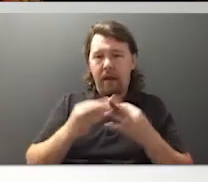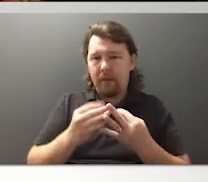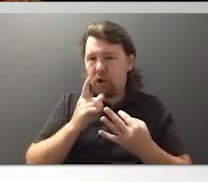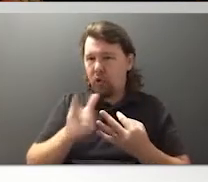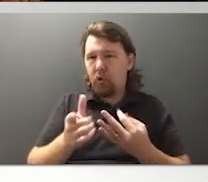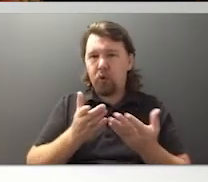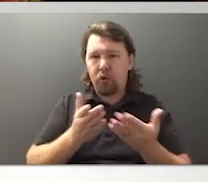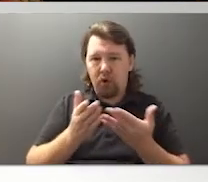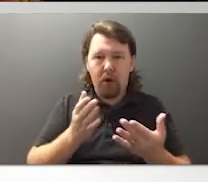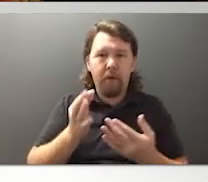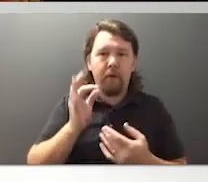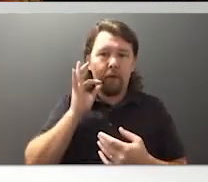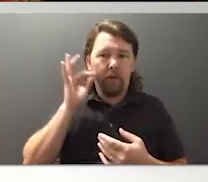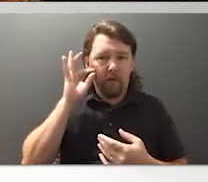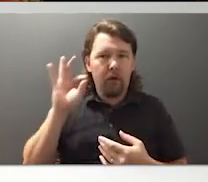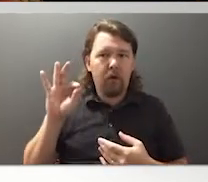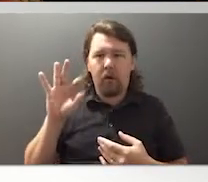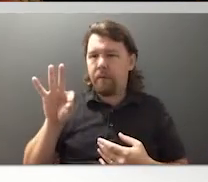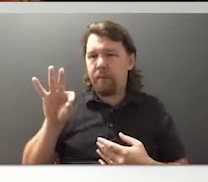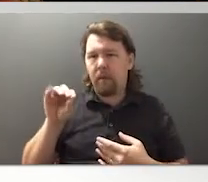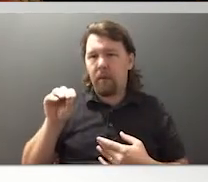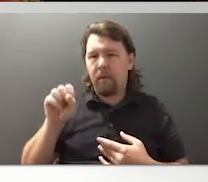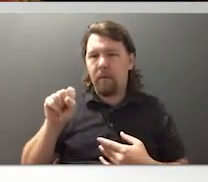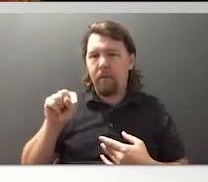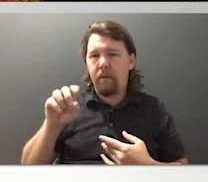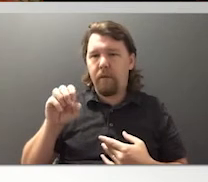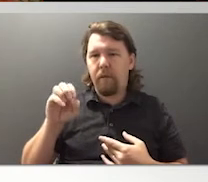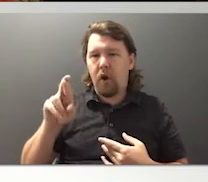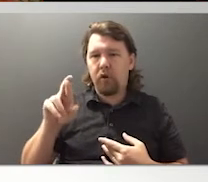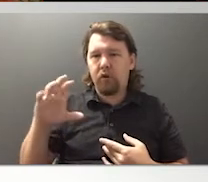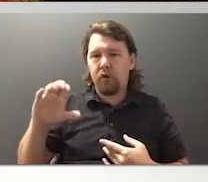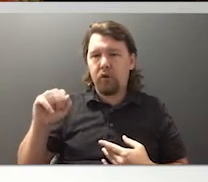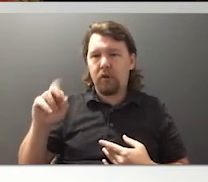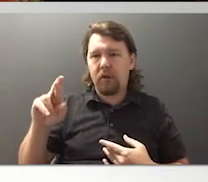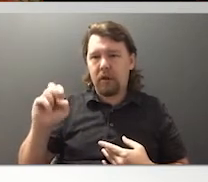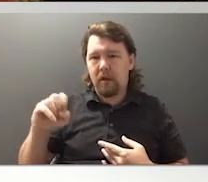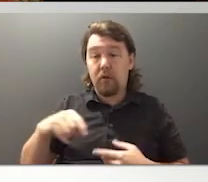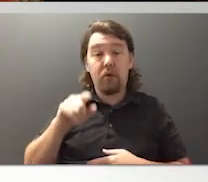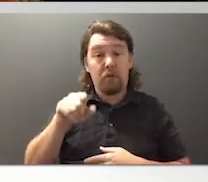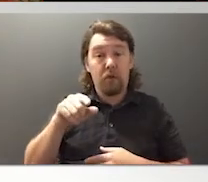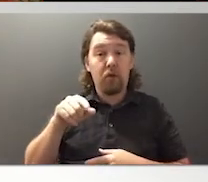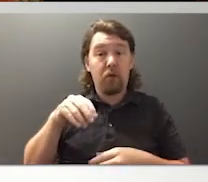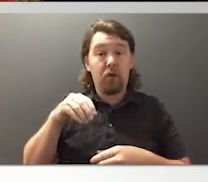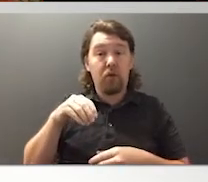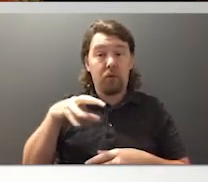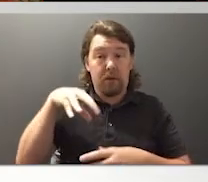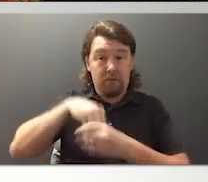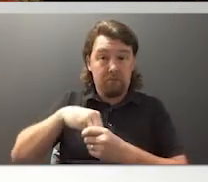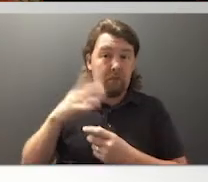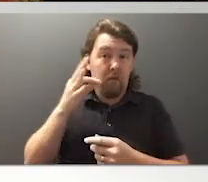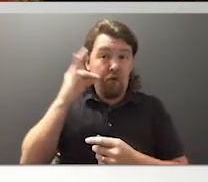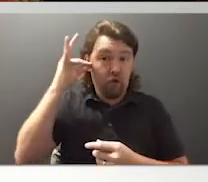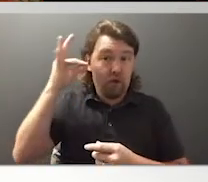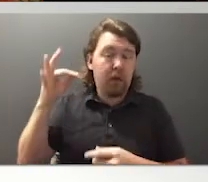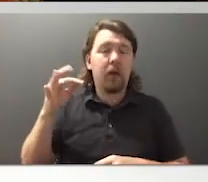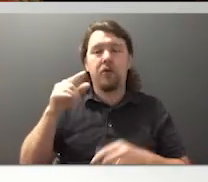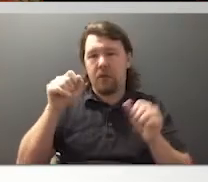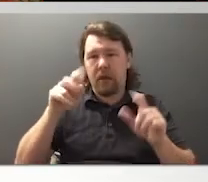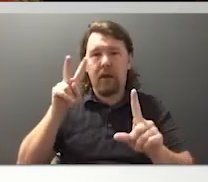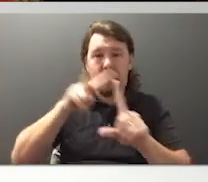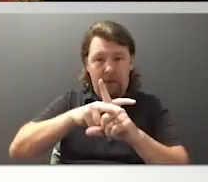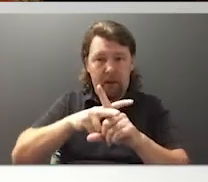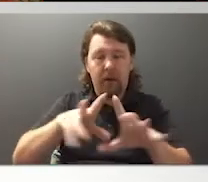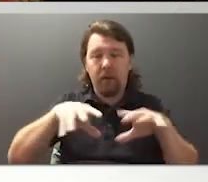children. So if you are in the foster care program, you can apply for and receive